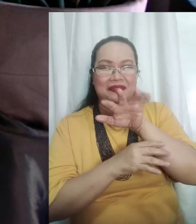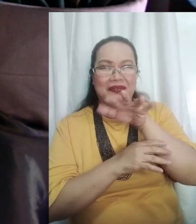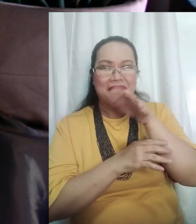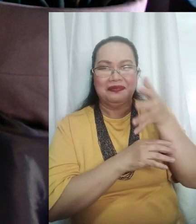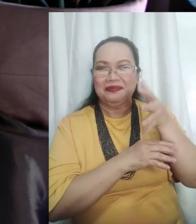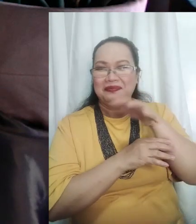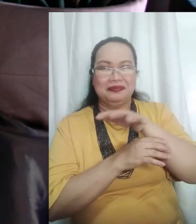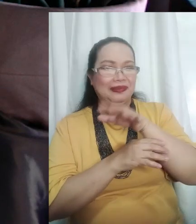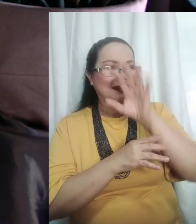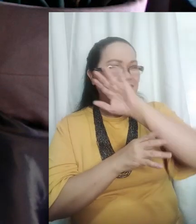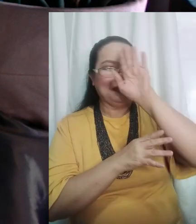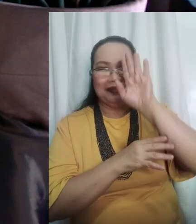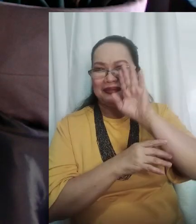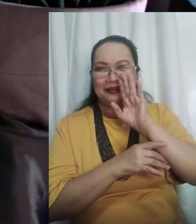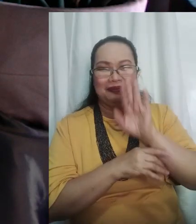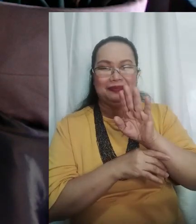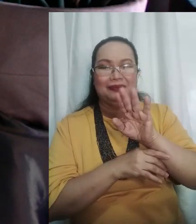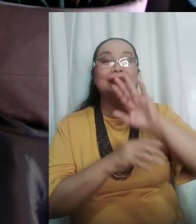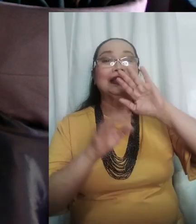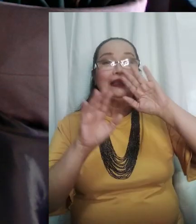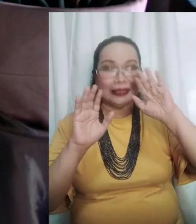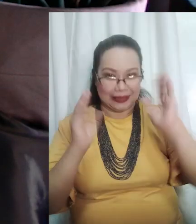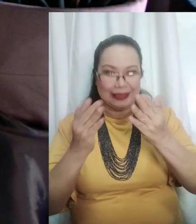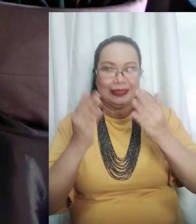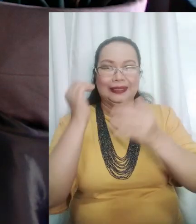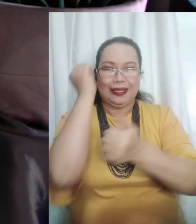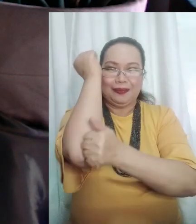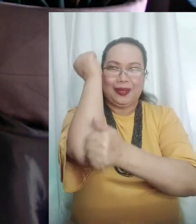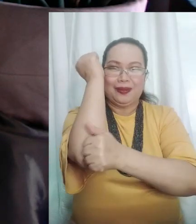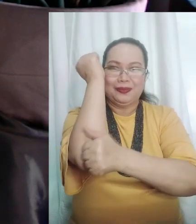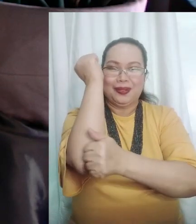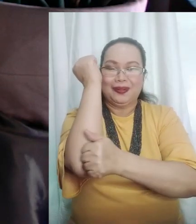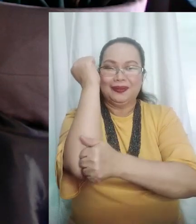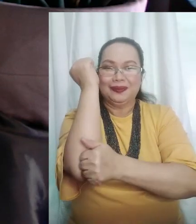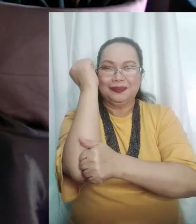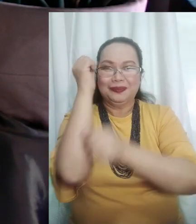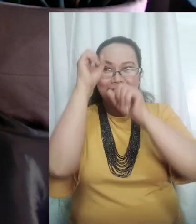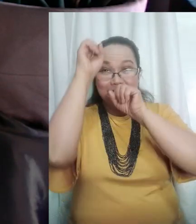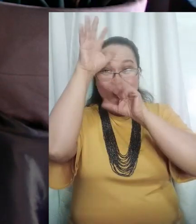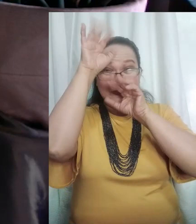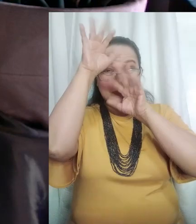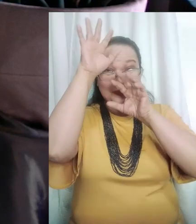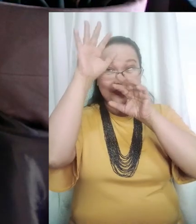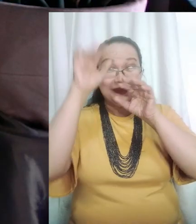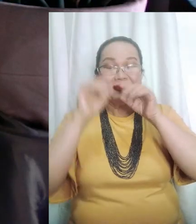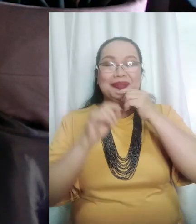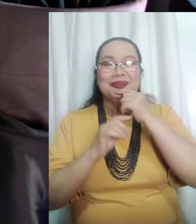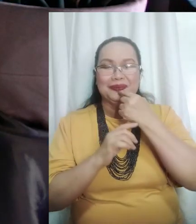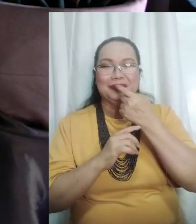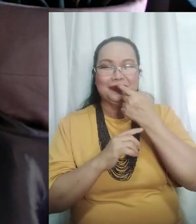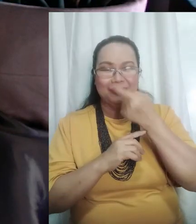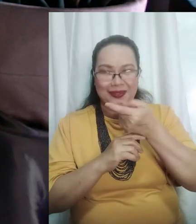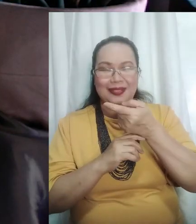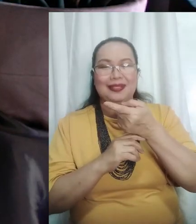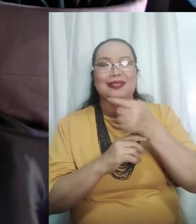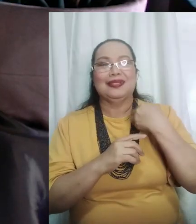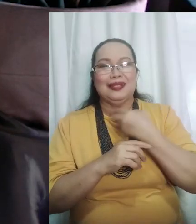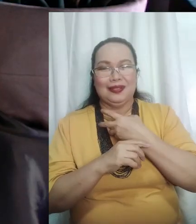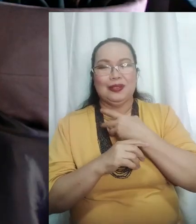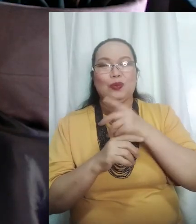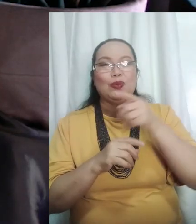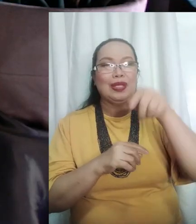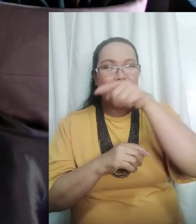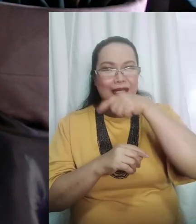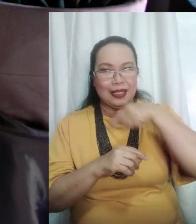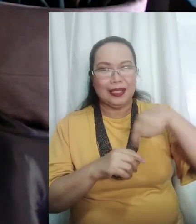to God. All right. Just like Abraham's loyalty was tested in Genesis 22, do you remember? We will